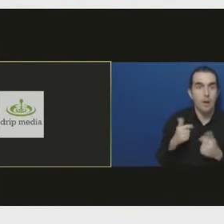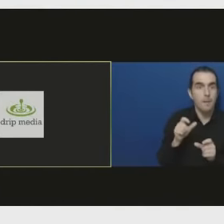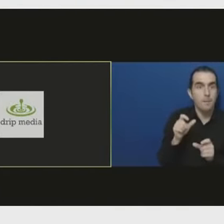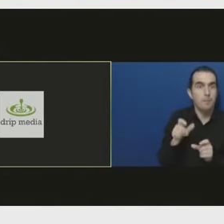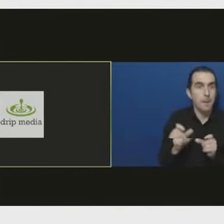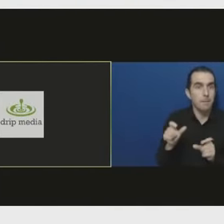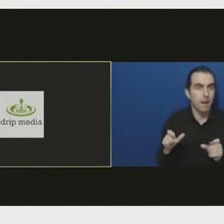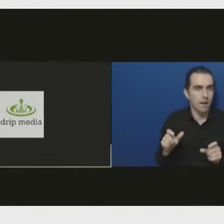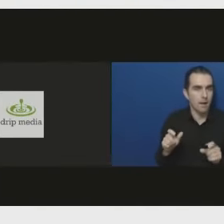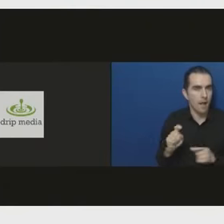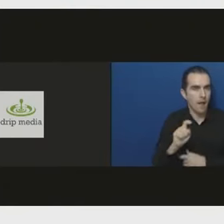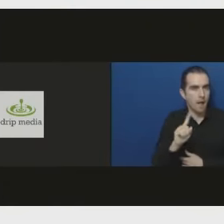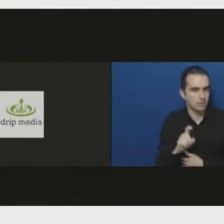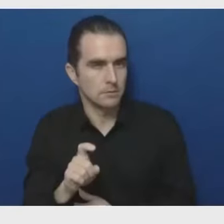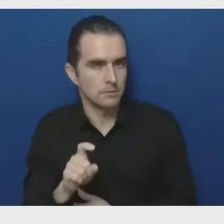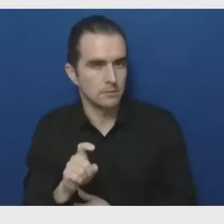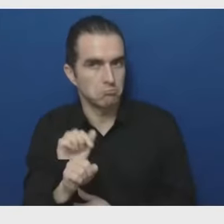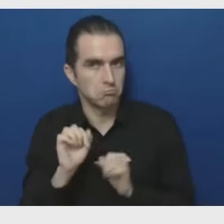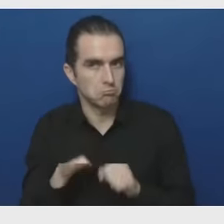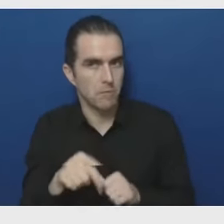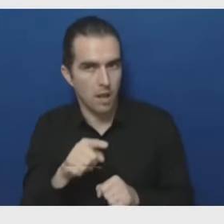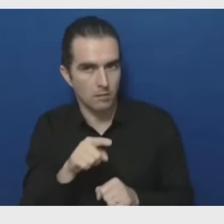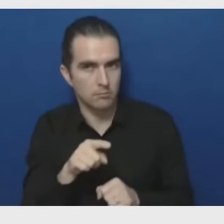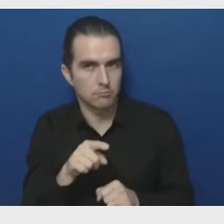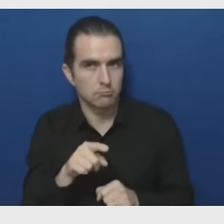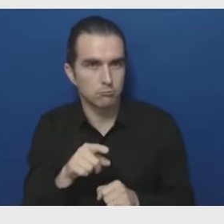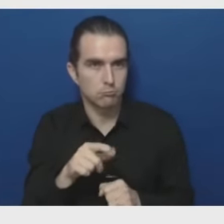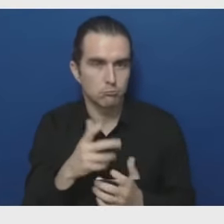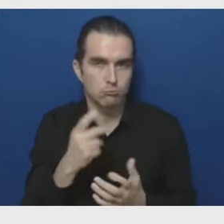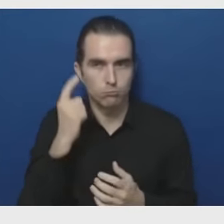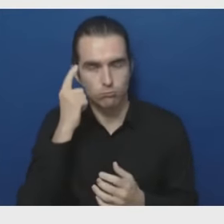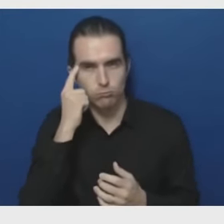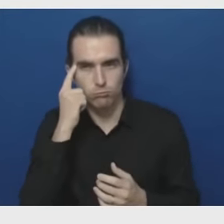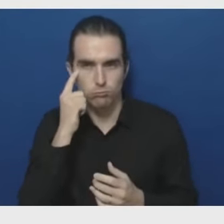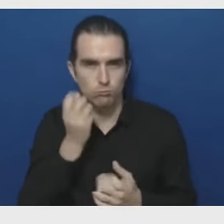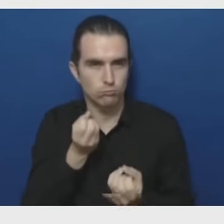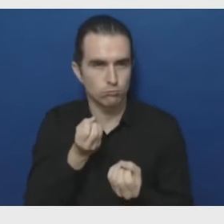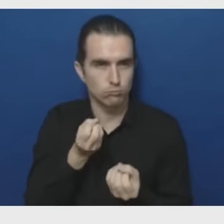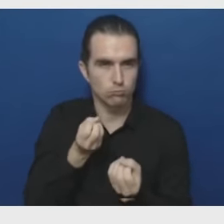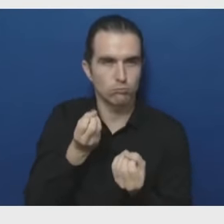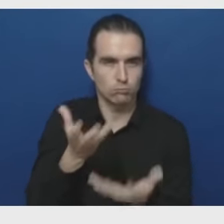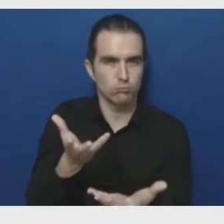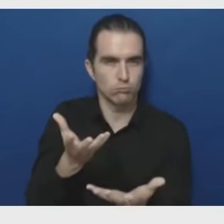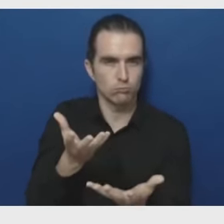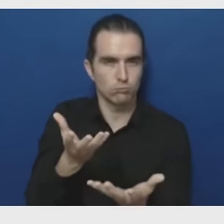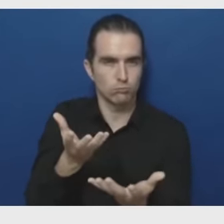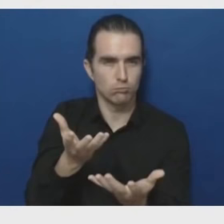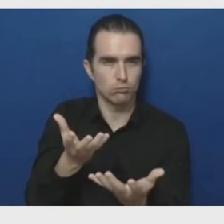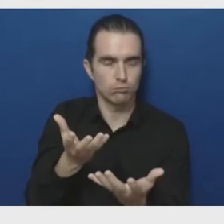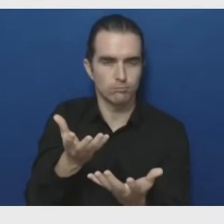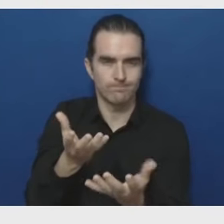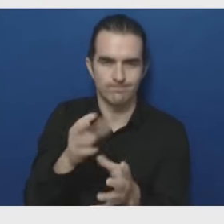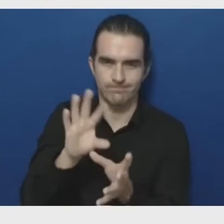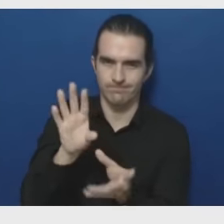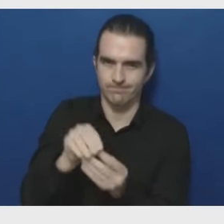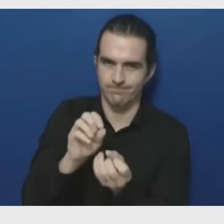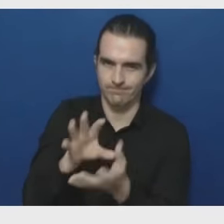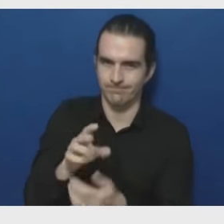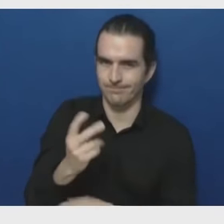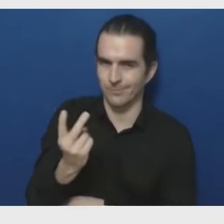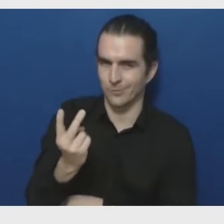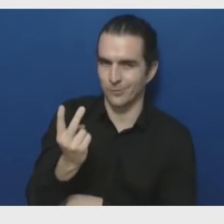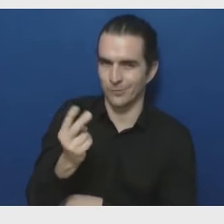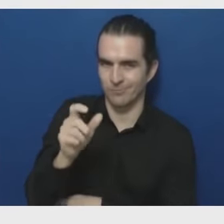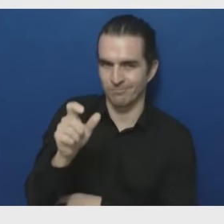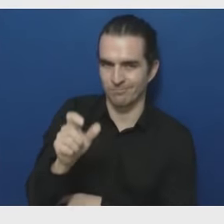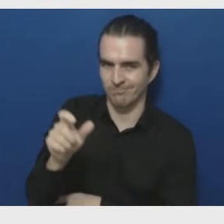Absolutely, thank you very much. And this has been very useful for me. It informs a lot of the decision-making that we use to try to stand up a lot of the things that you're saying at